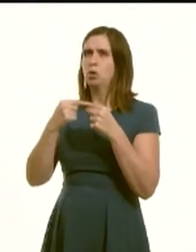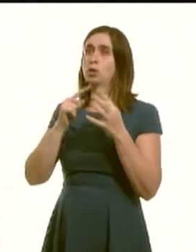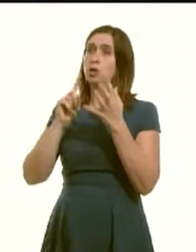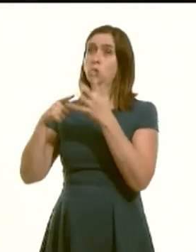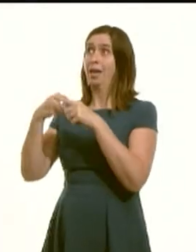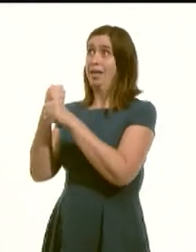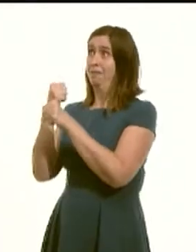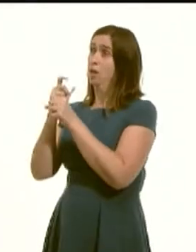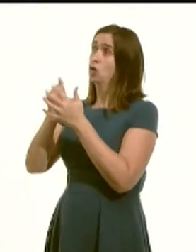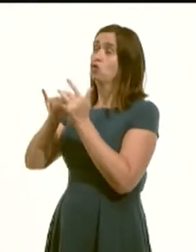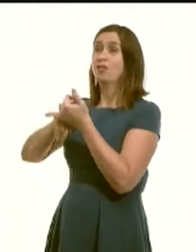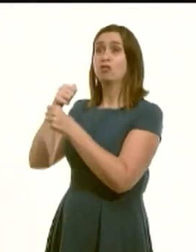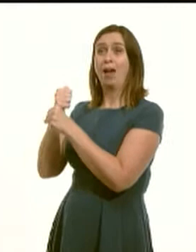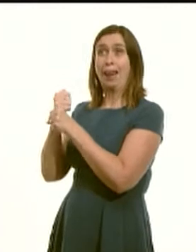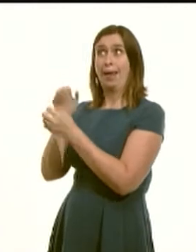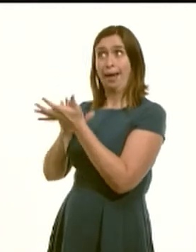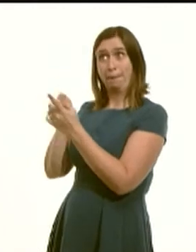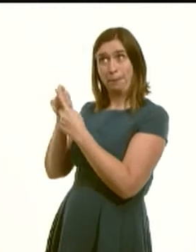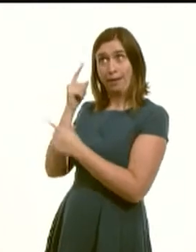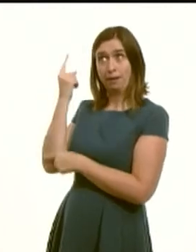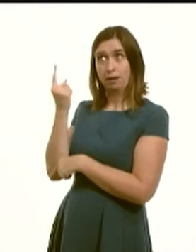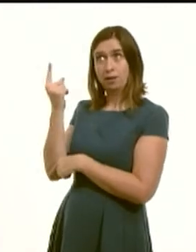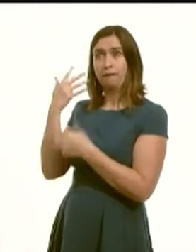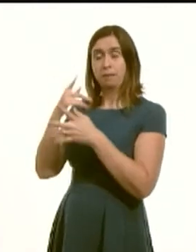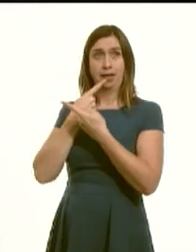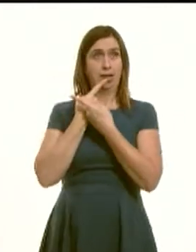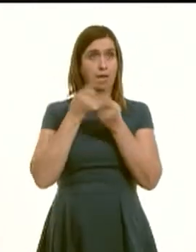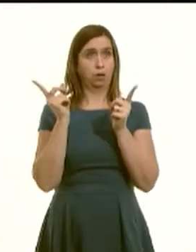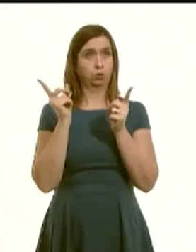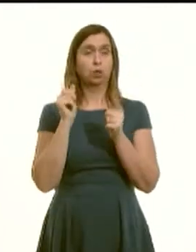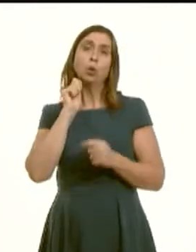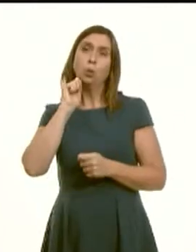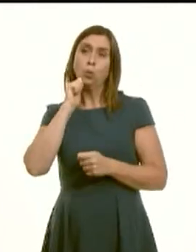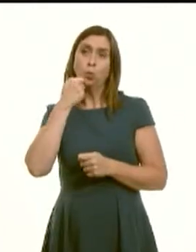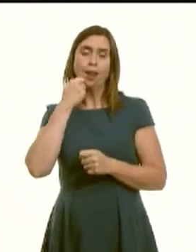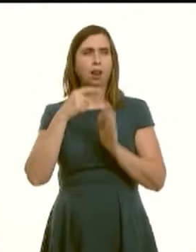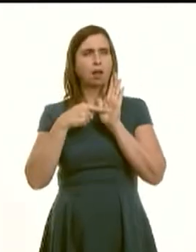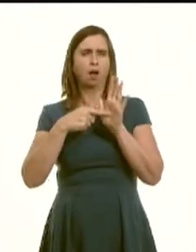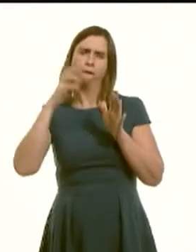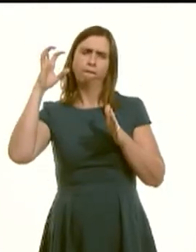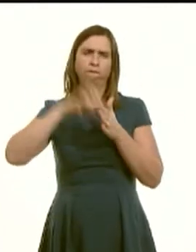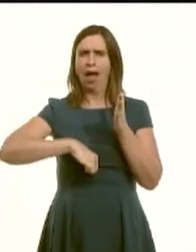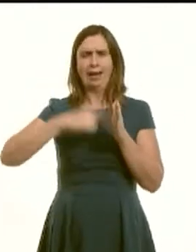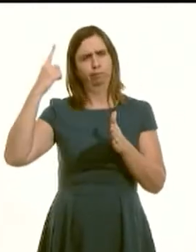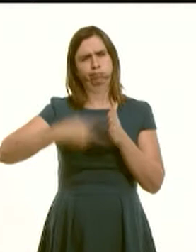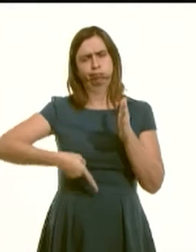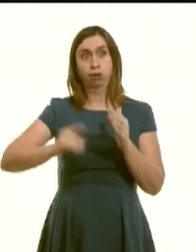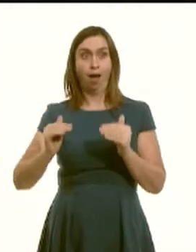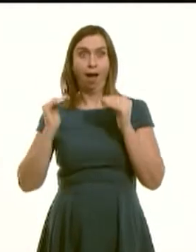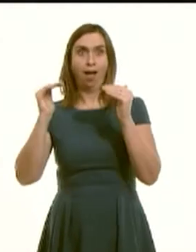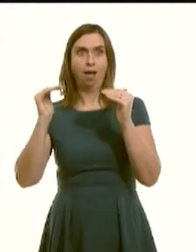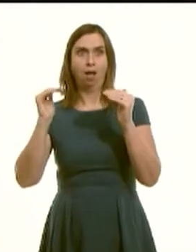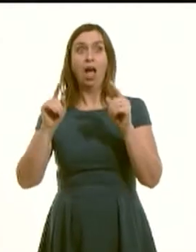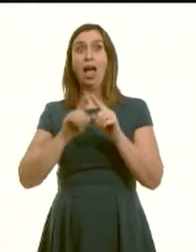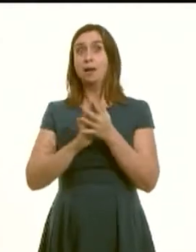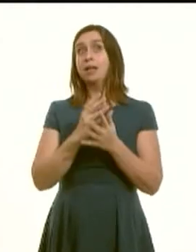right honourable Chris Grayling MP, has actually now made announcements that he's going to impose higher fines and indeed take sentences